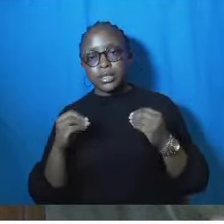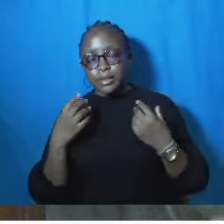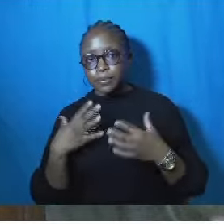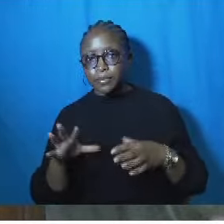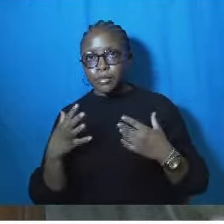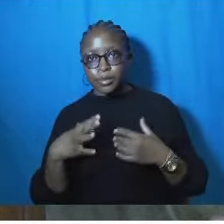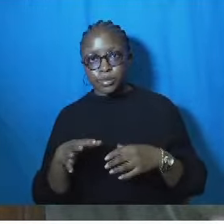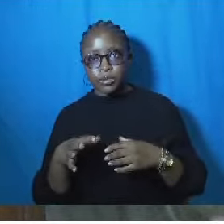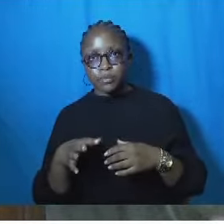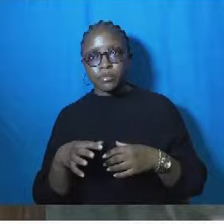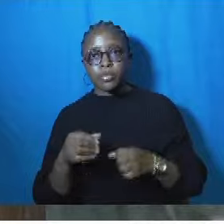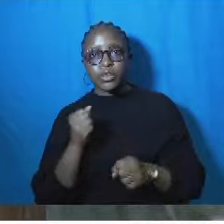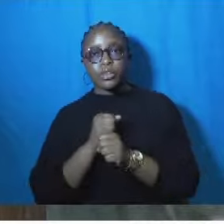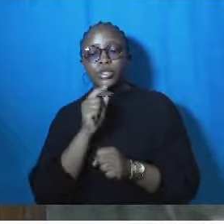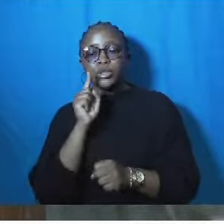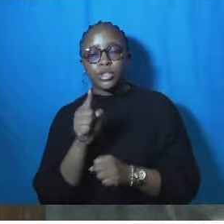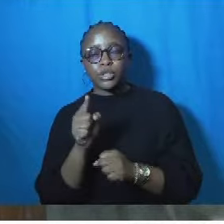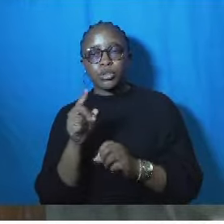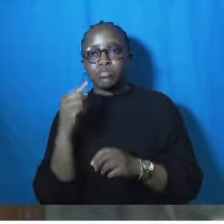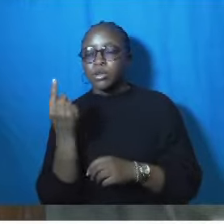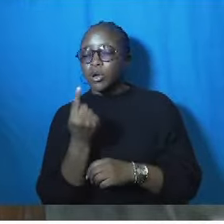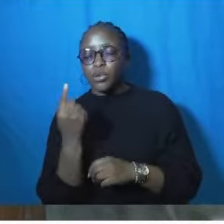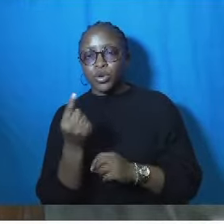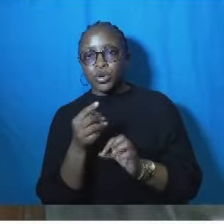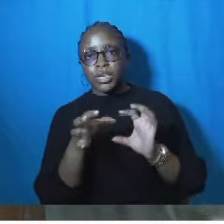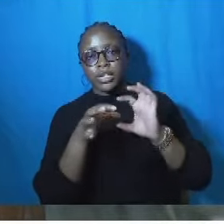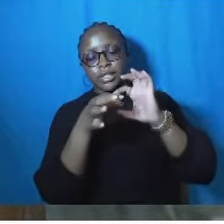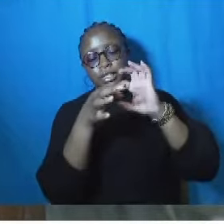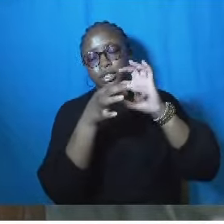Do you only unite with those you consider deserving?